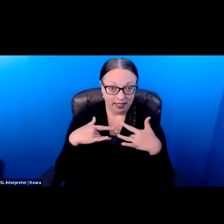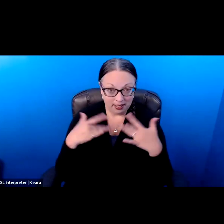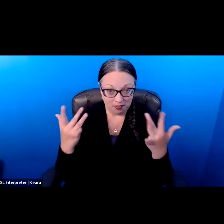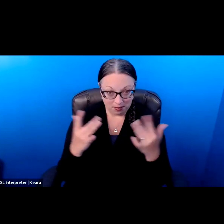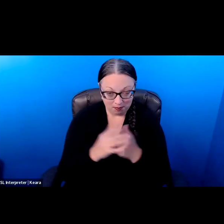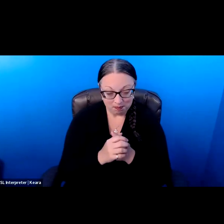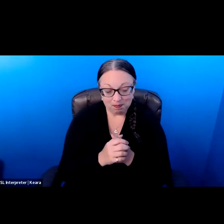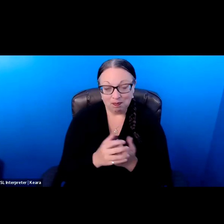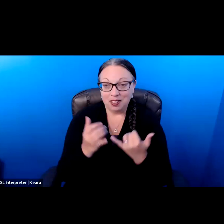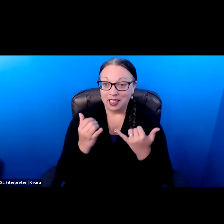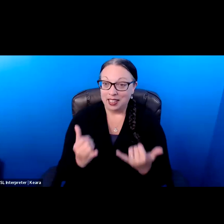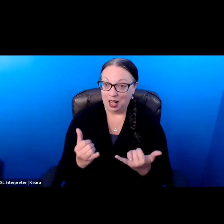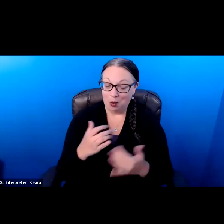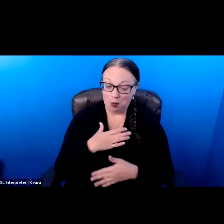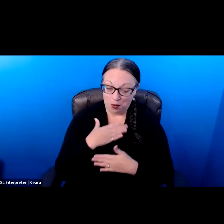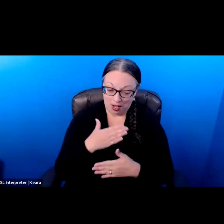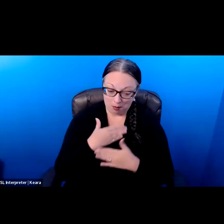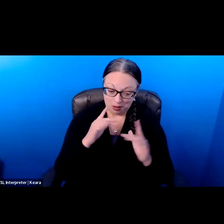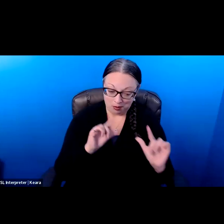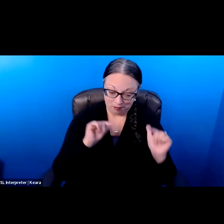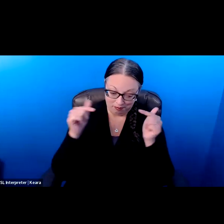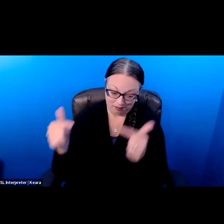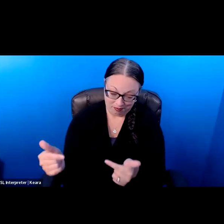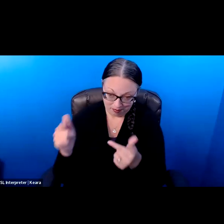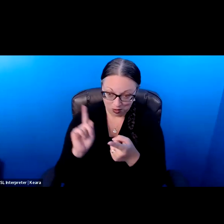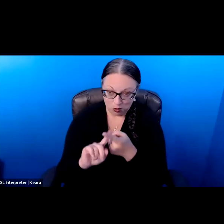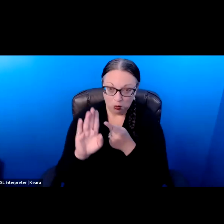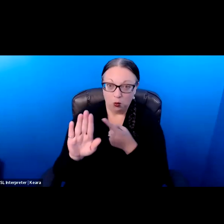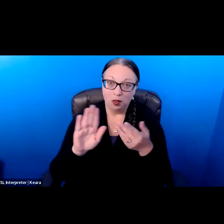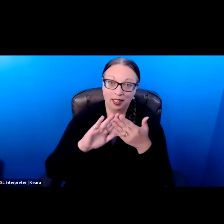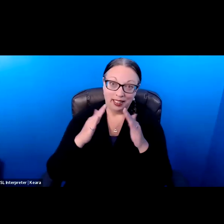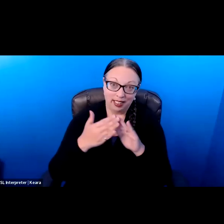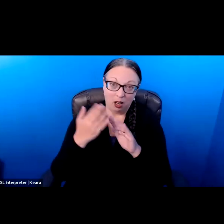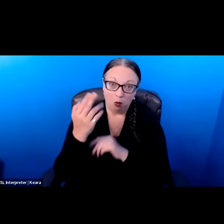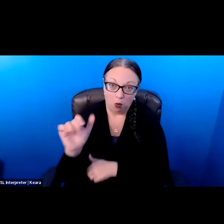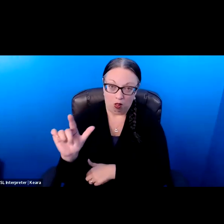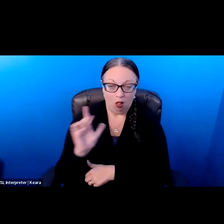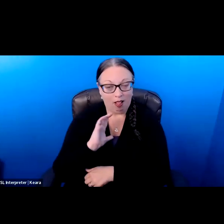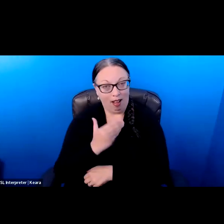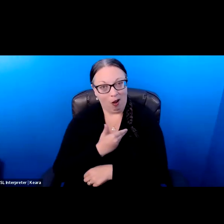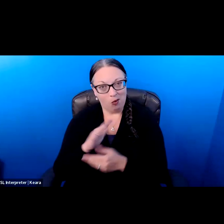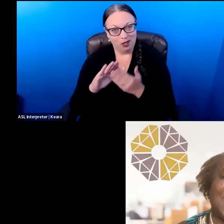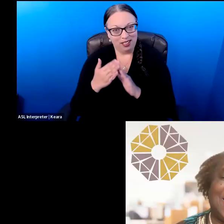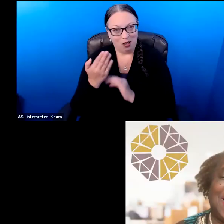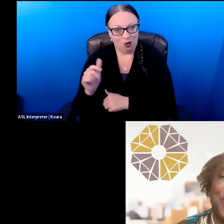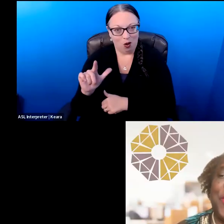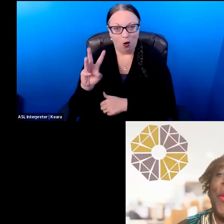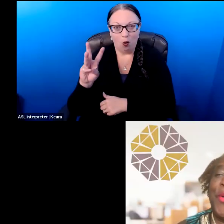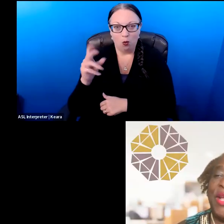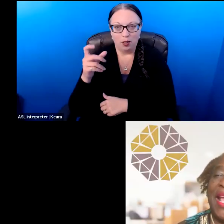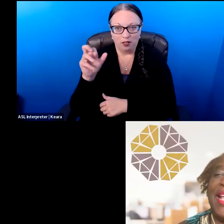now we are pleased to pass the floor to your town hall, our town hall weaver, Monet